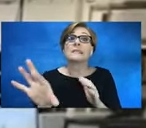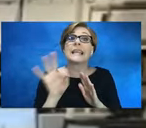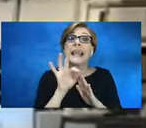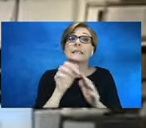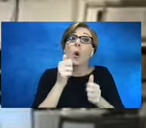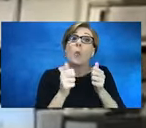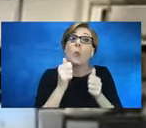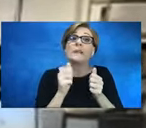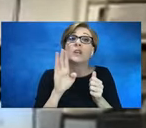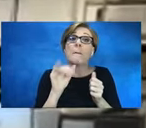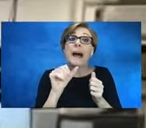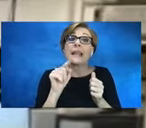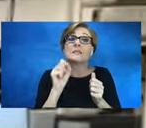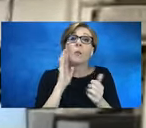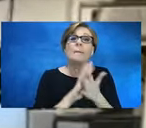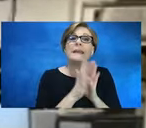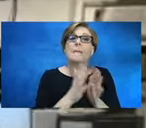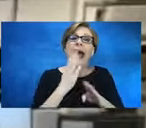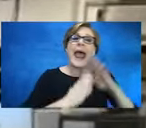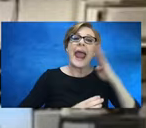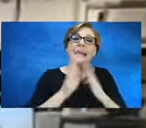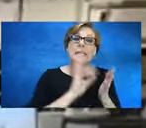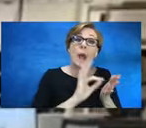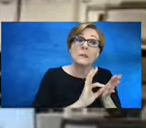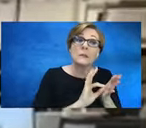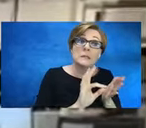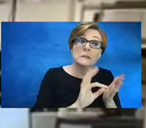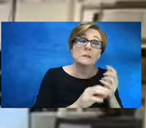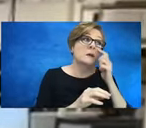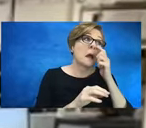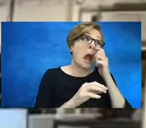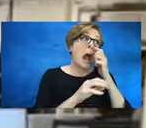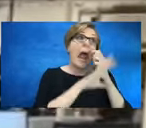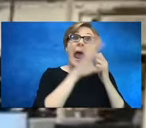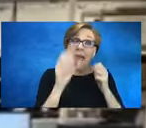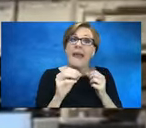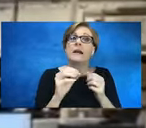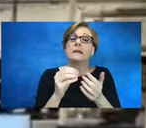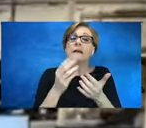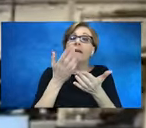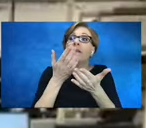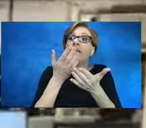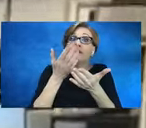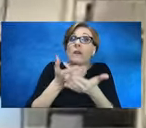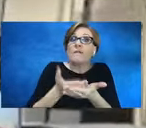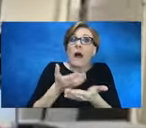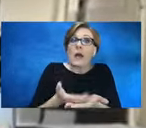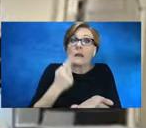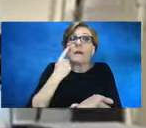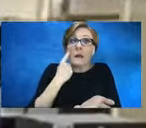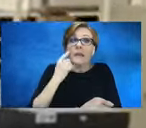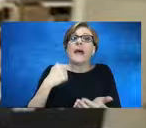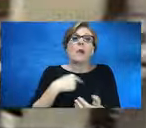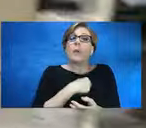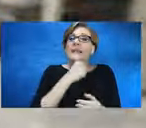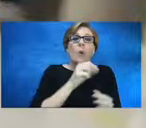be hand counted after the election to verifying that we're not tabulating equipment when they're not present. So one of the ways that they do